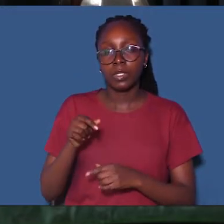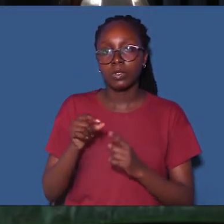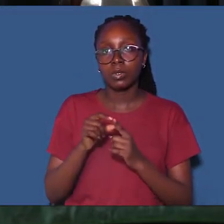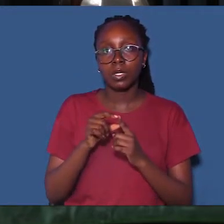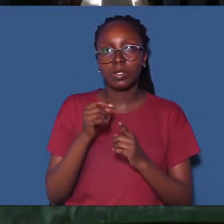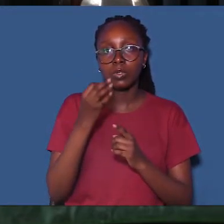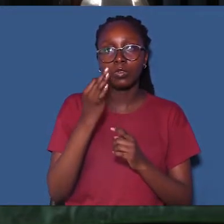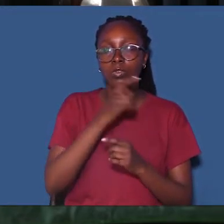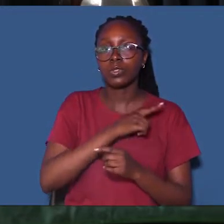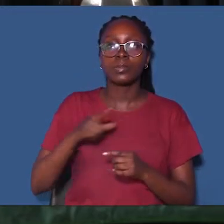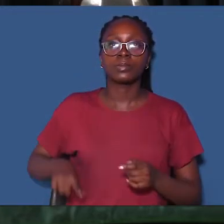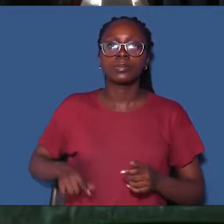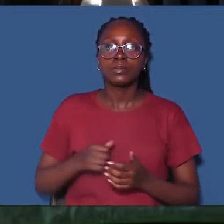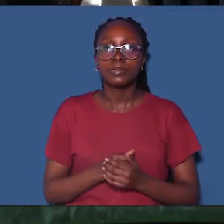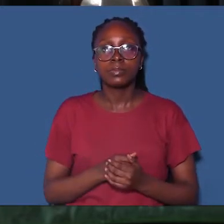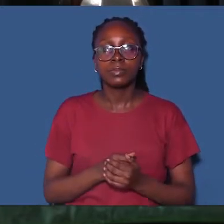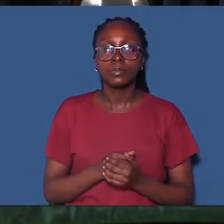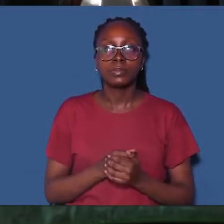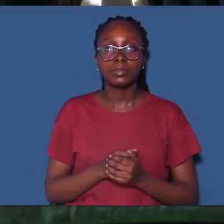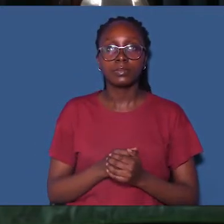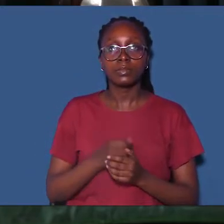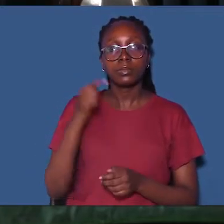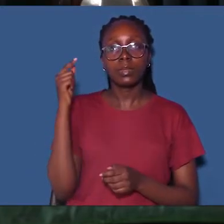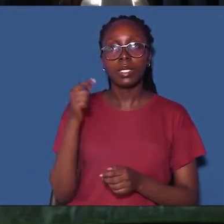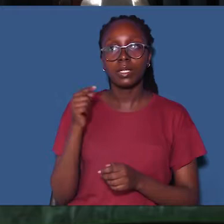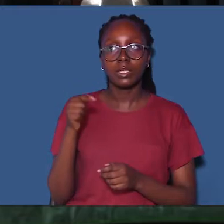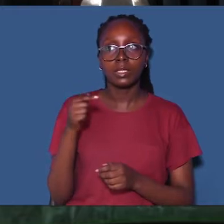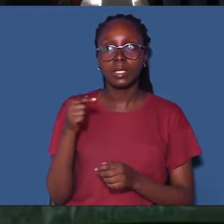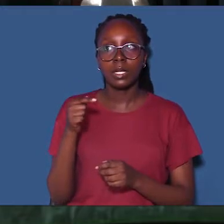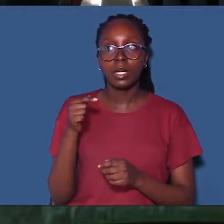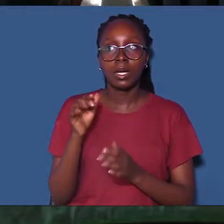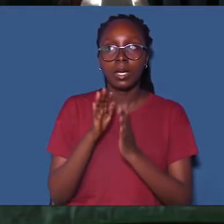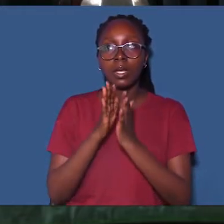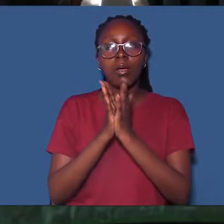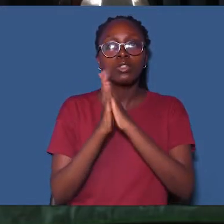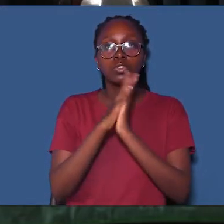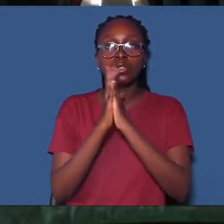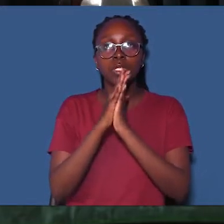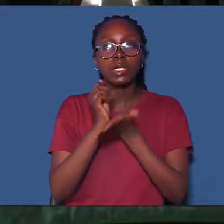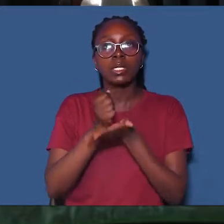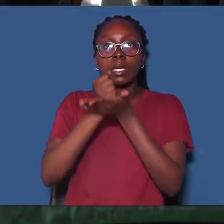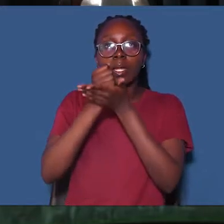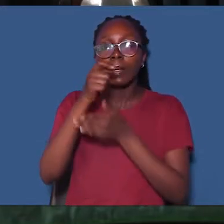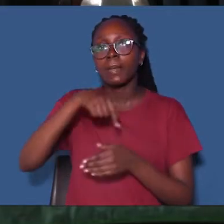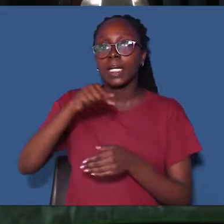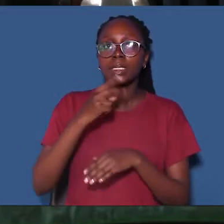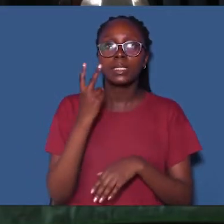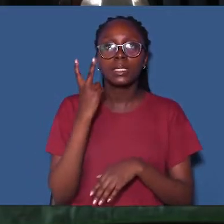This passage will help us see how it is that we can